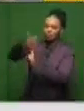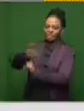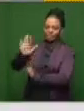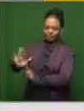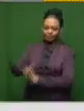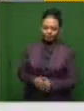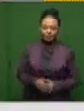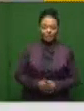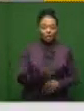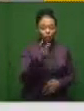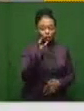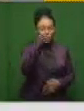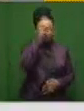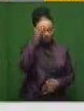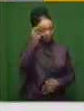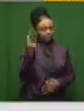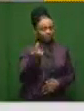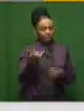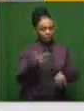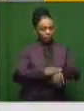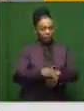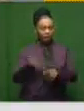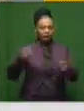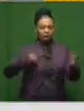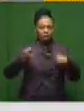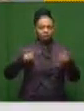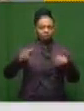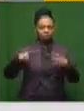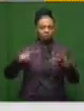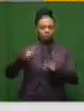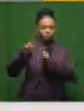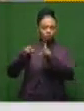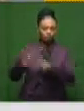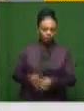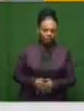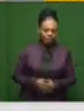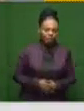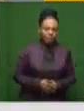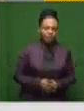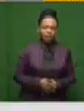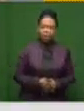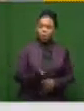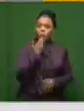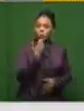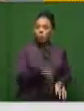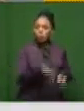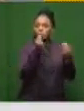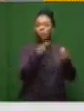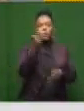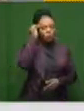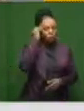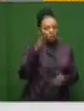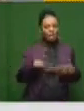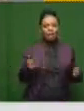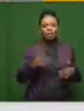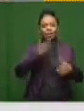and and um you know that there are a lot of questions still to ask um who would be first in line to get this obviously we know the elderly health care